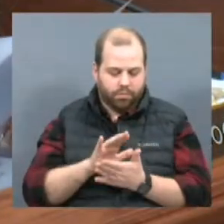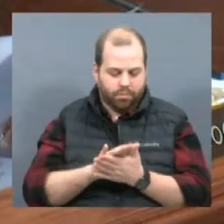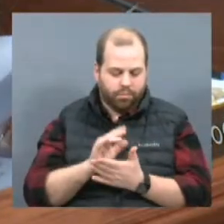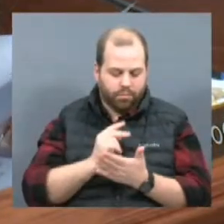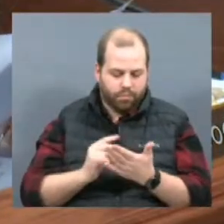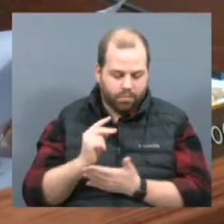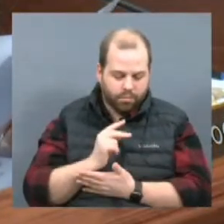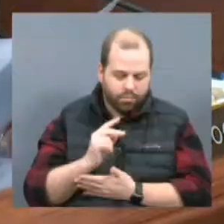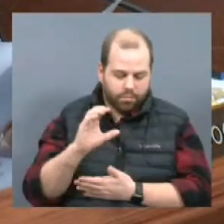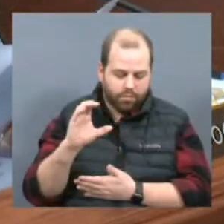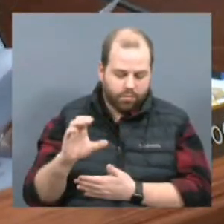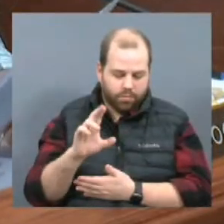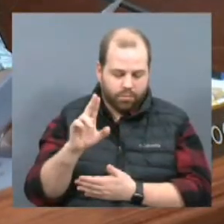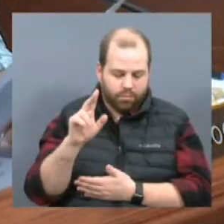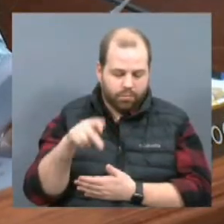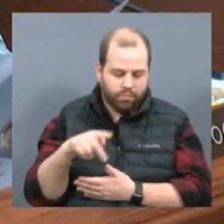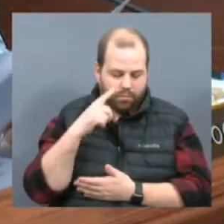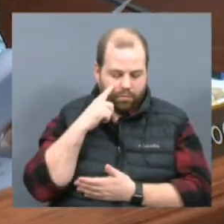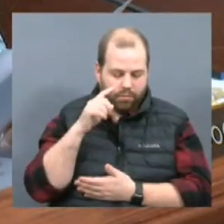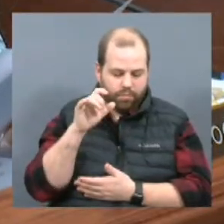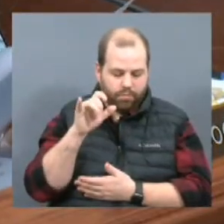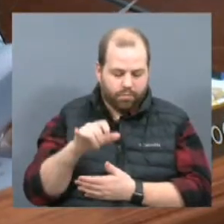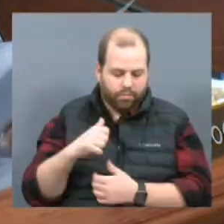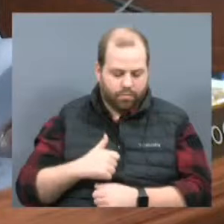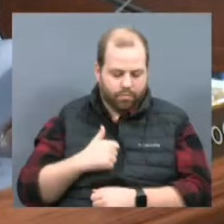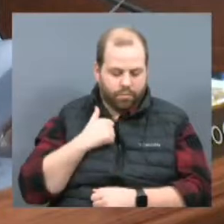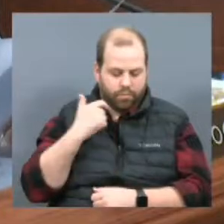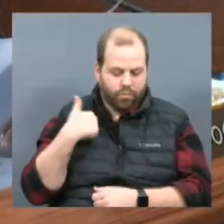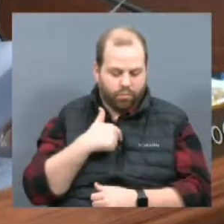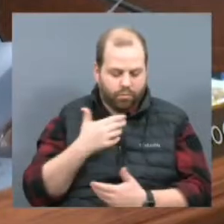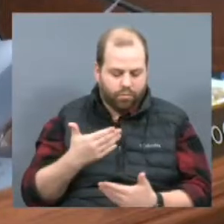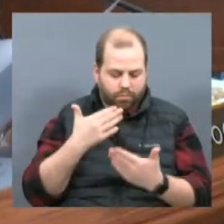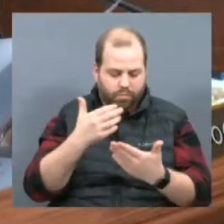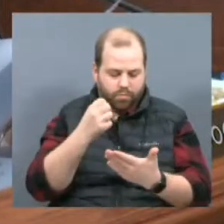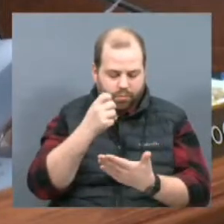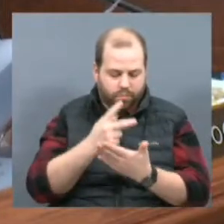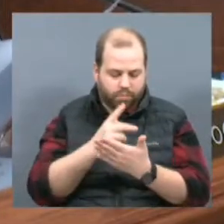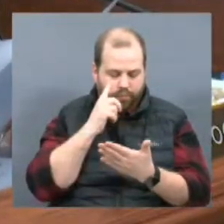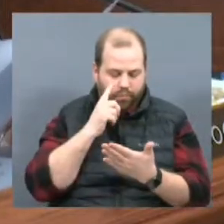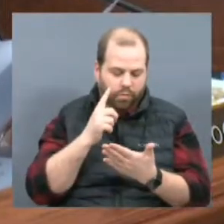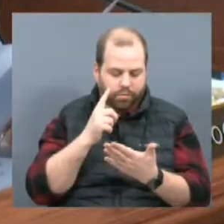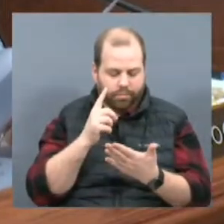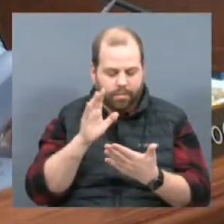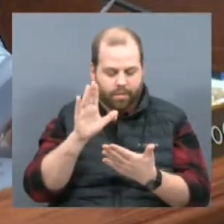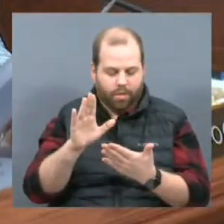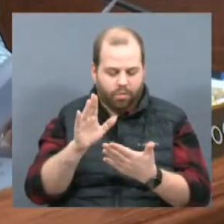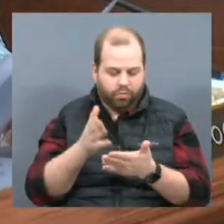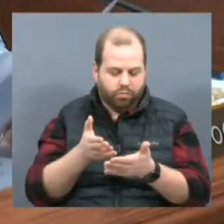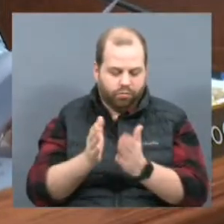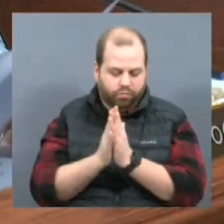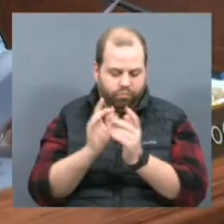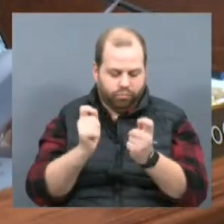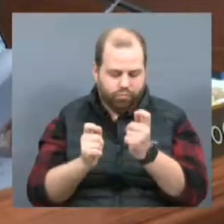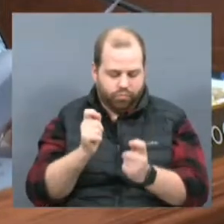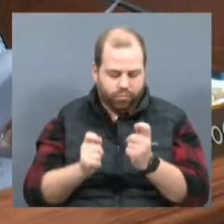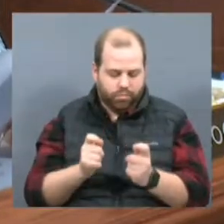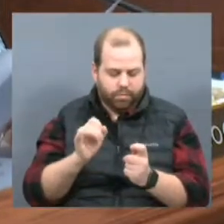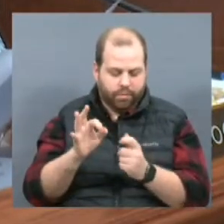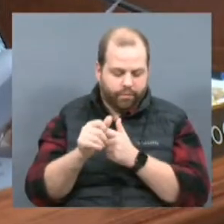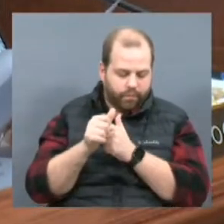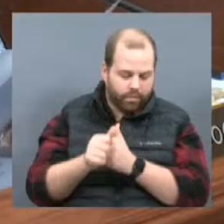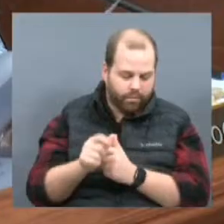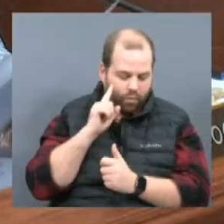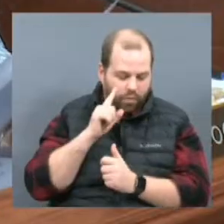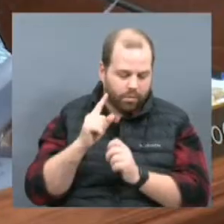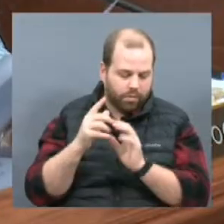CUP, 8400 Ranch Boulevard. Staff recommends approval of the requested revisions to the CUP, subject to compliance with comments